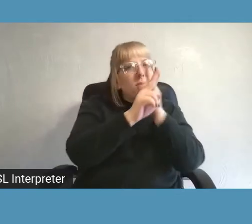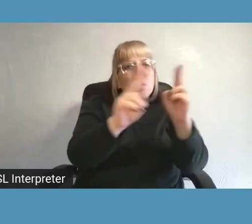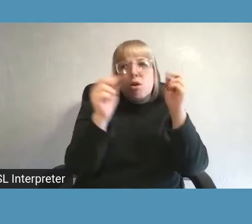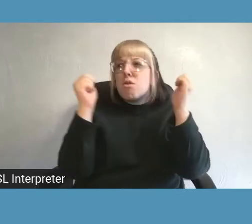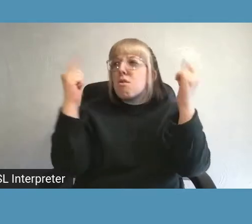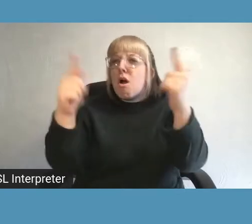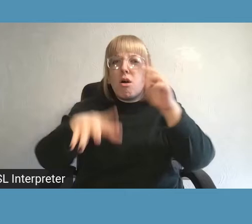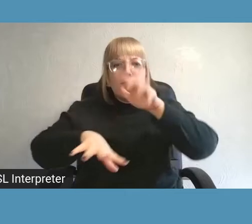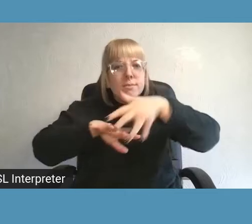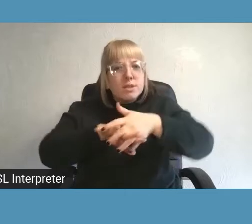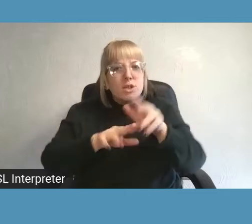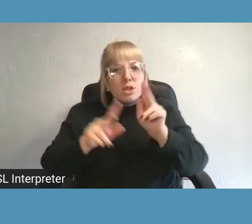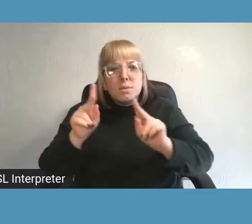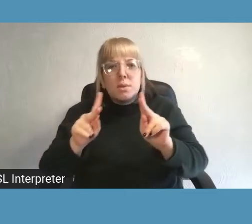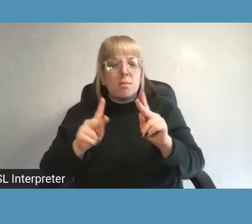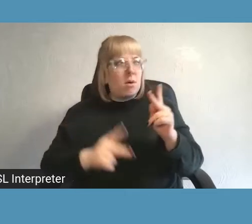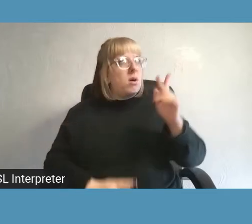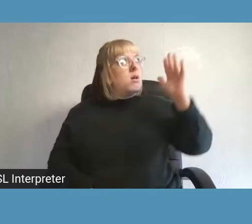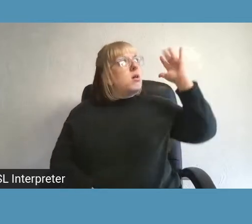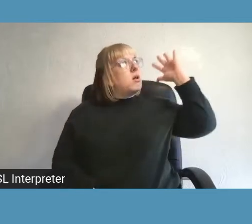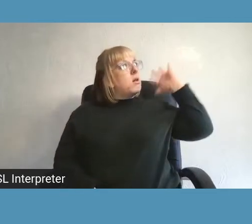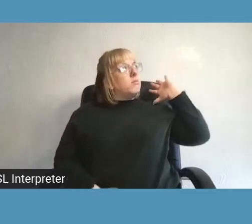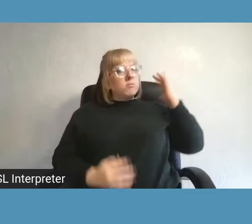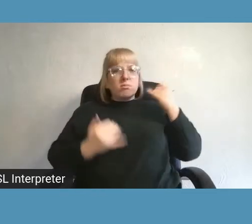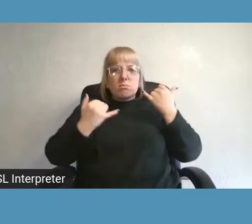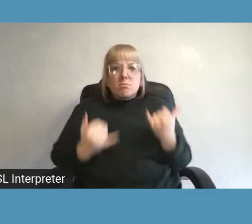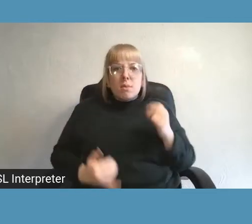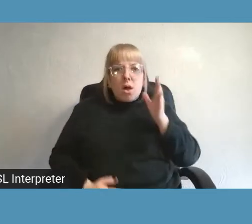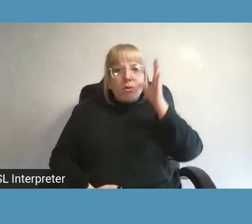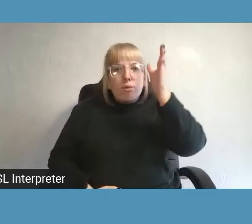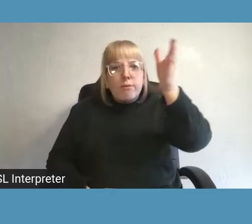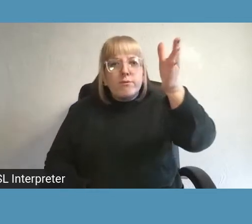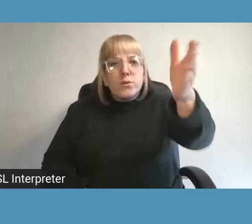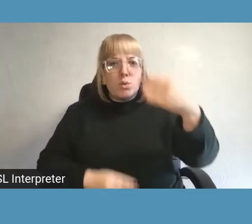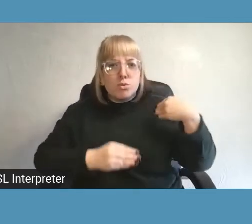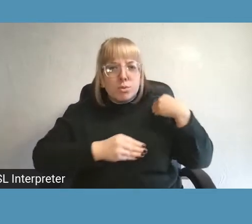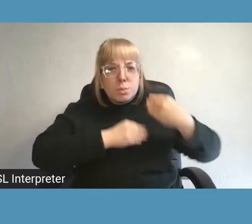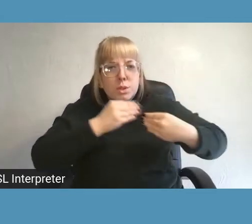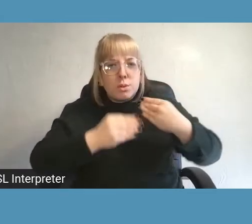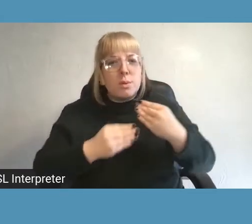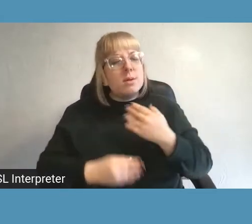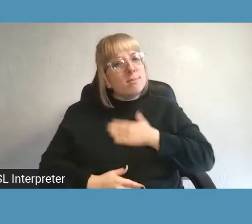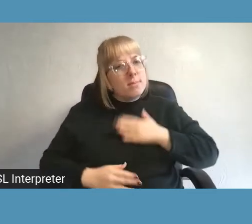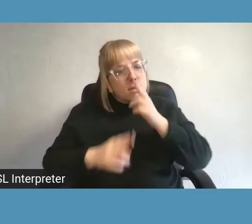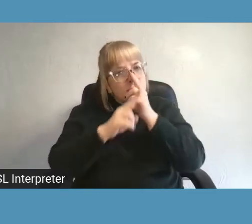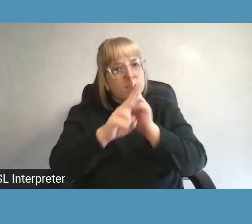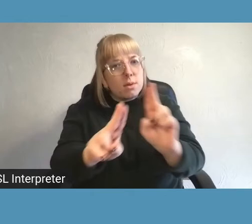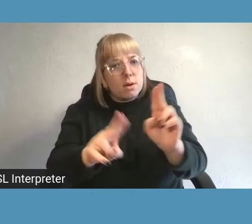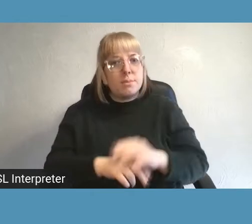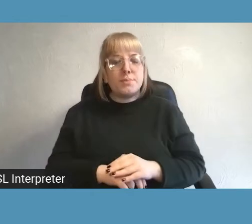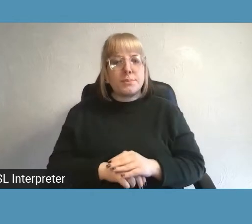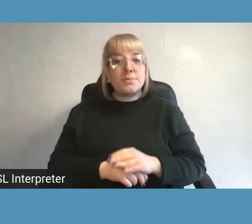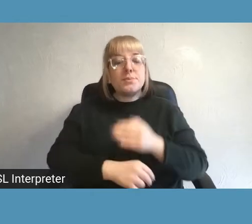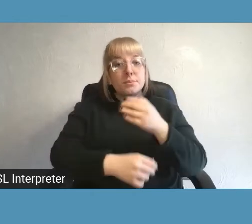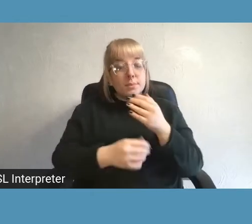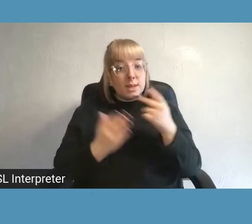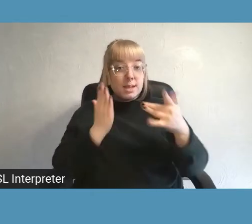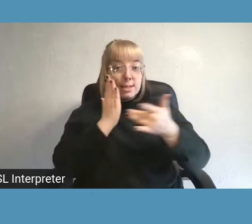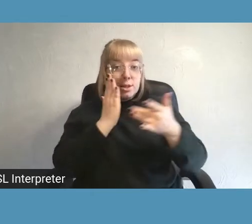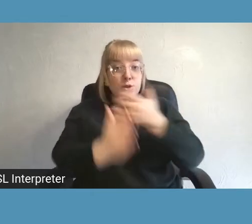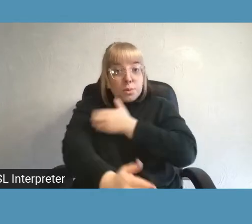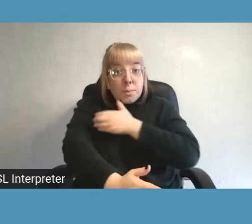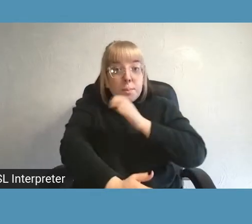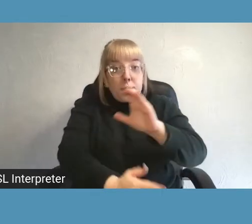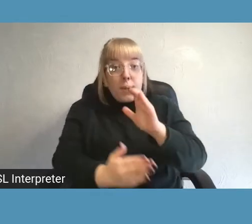communities, their elders both past and present, as well as future generations. We, the Digital Empowerment Project for Small